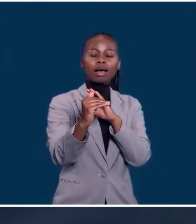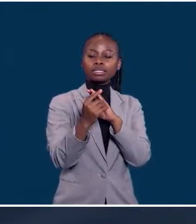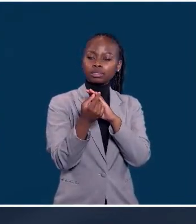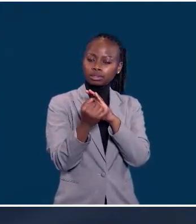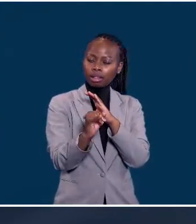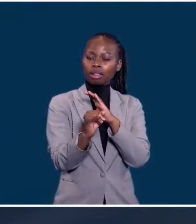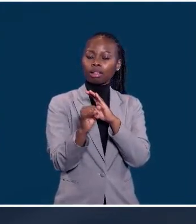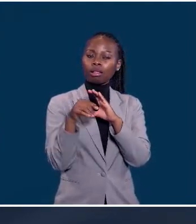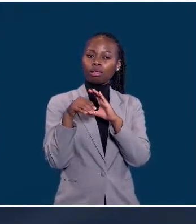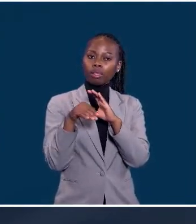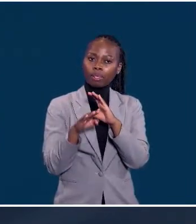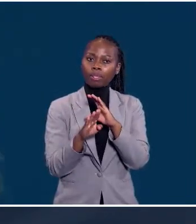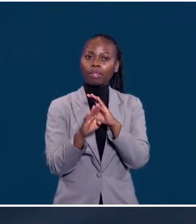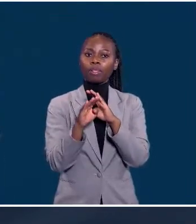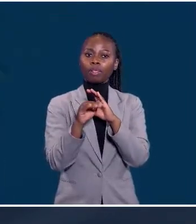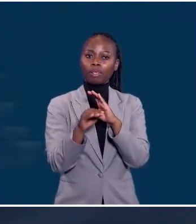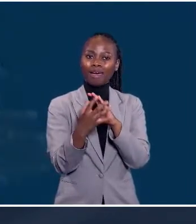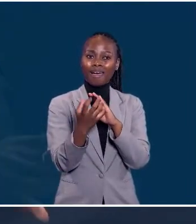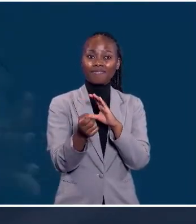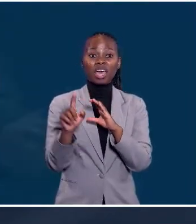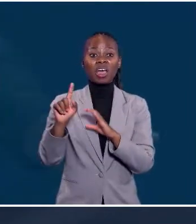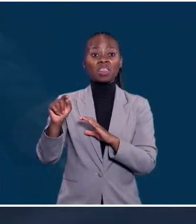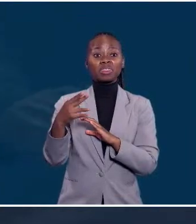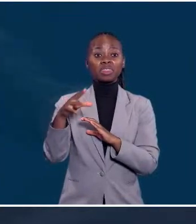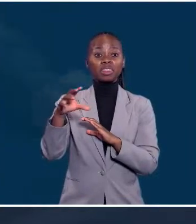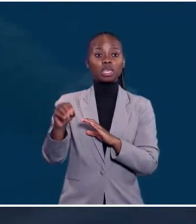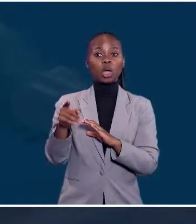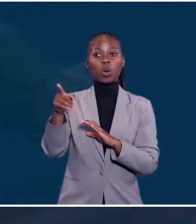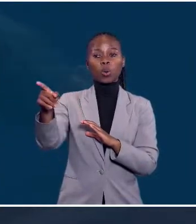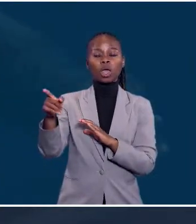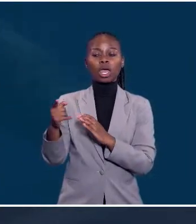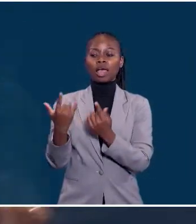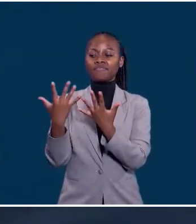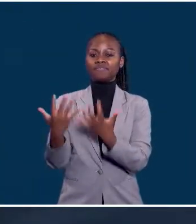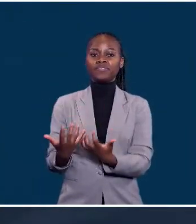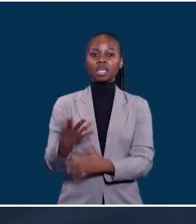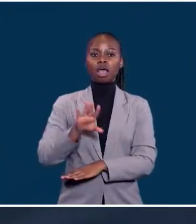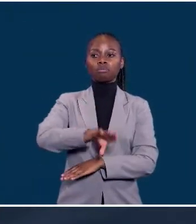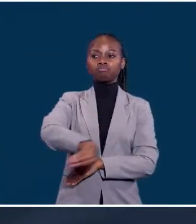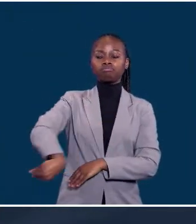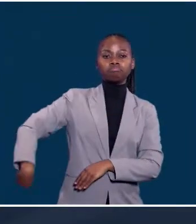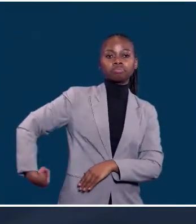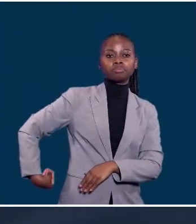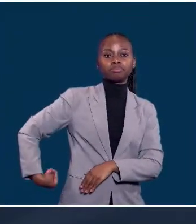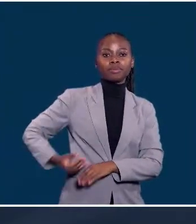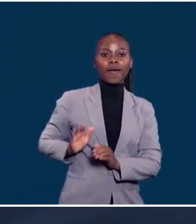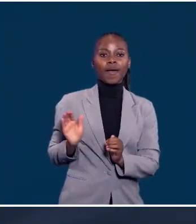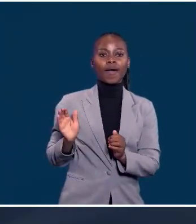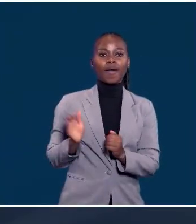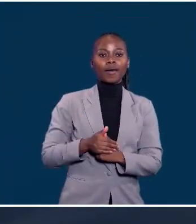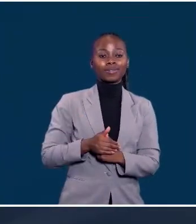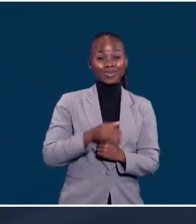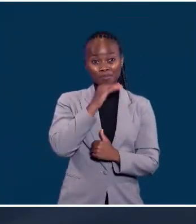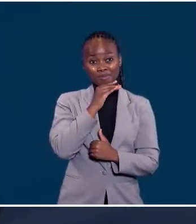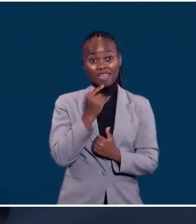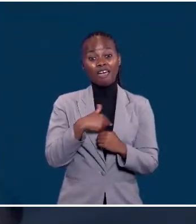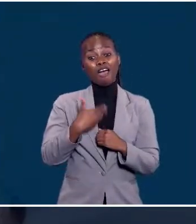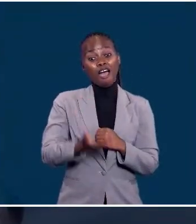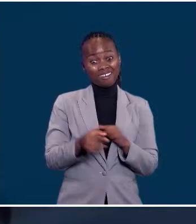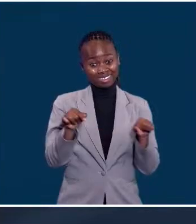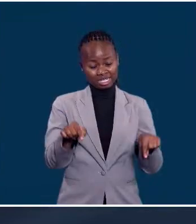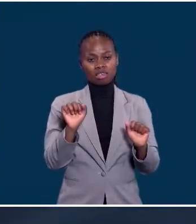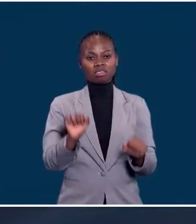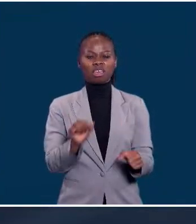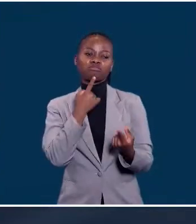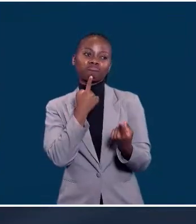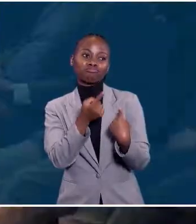it. Theo hides these figures. After this, just go talk to him. He will give